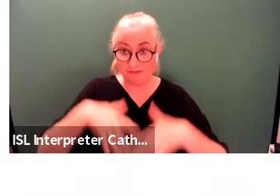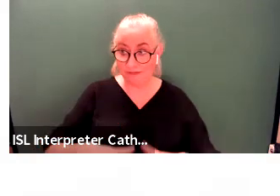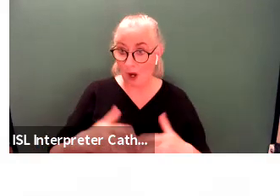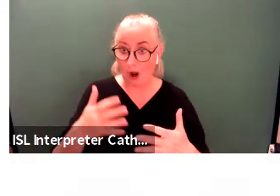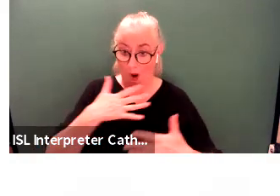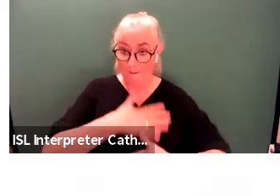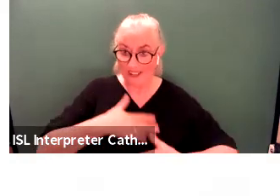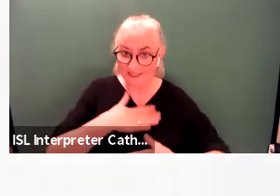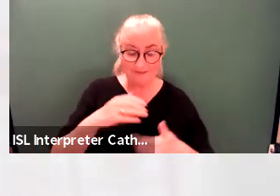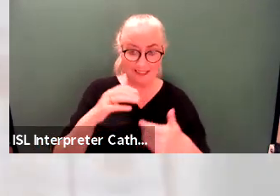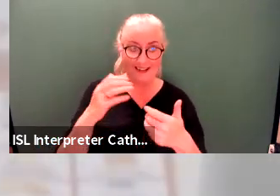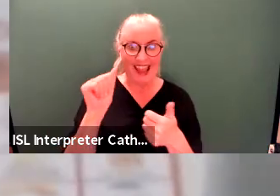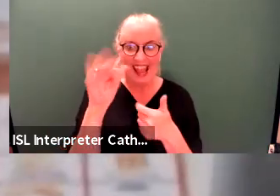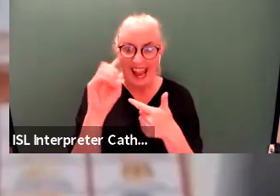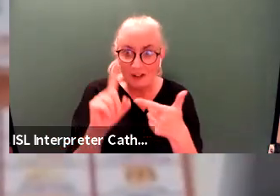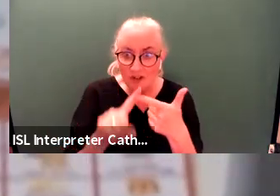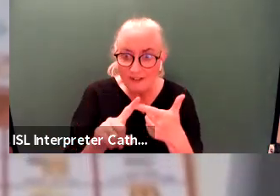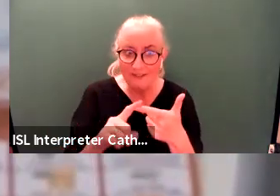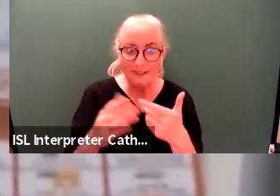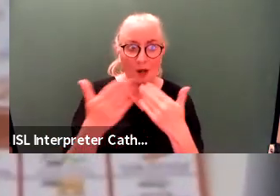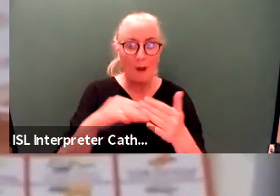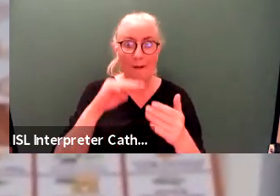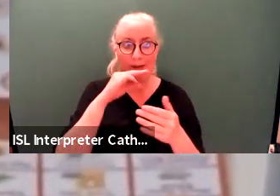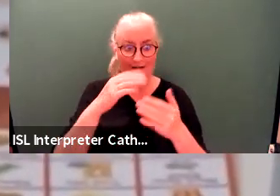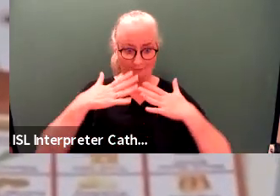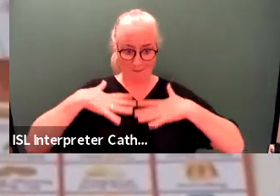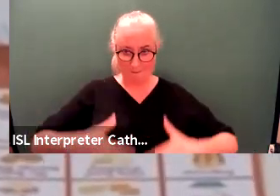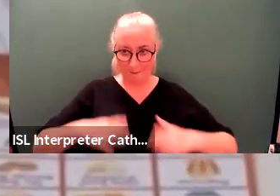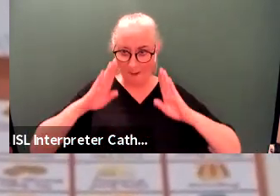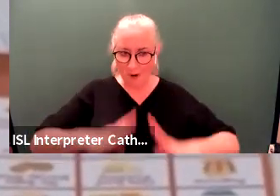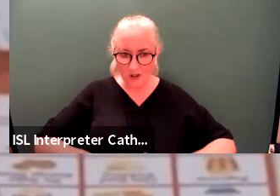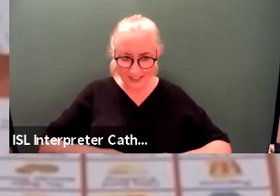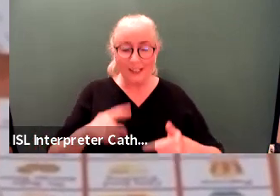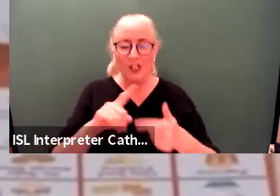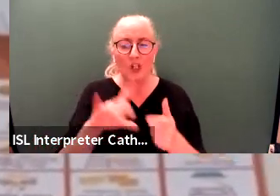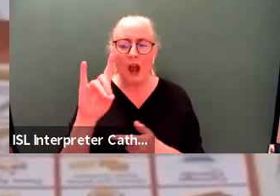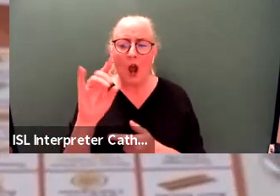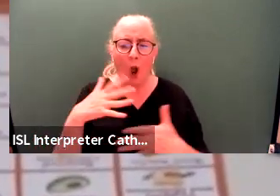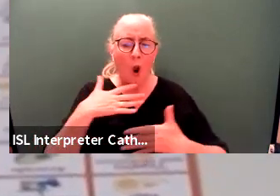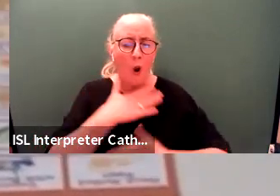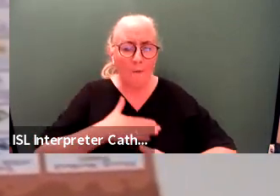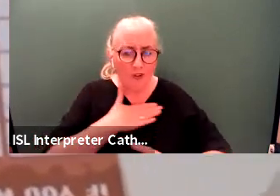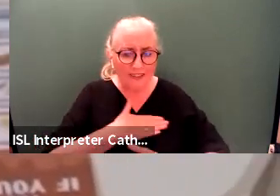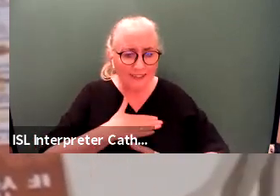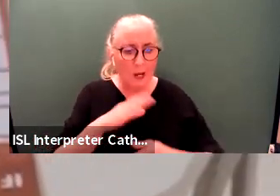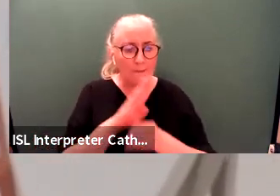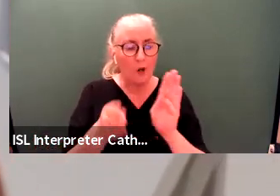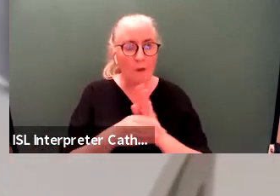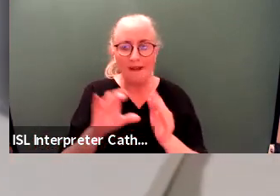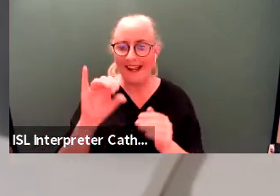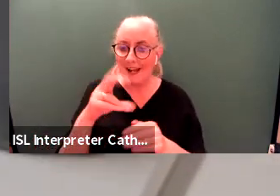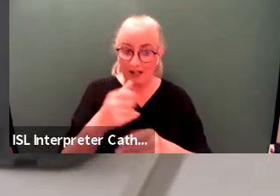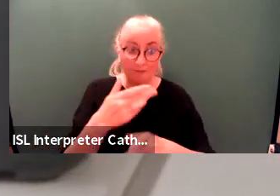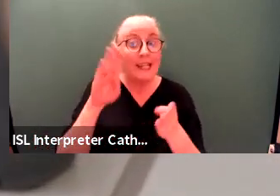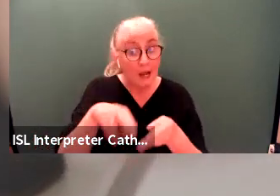and aging with what that means for our body as well. Falling hormones, we get increased insulin resistance, a risk